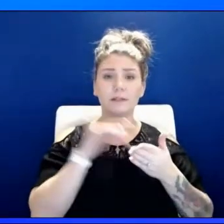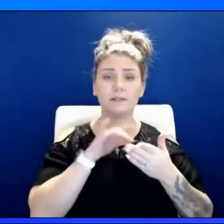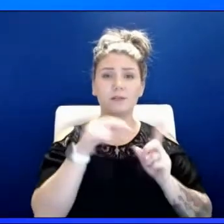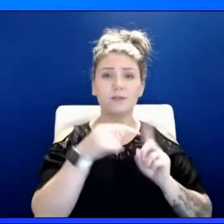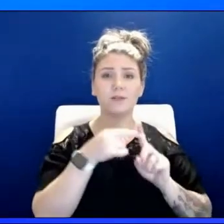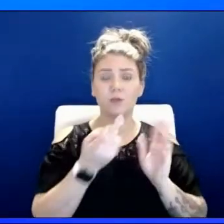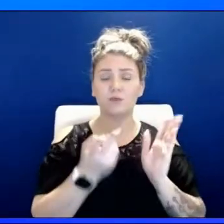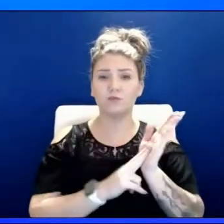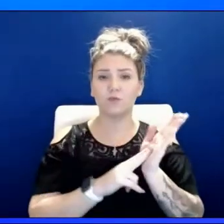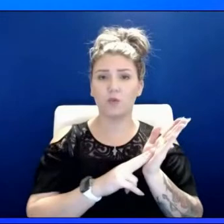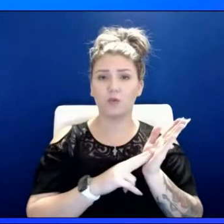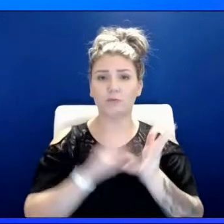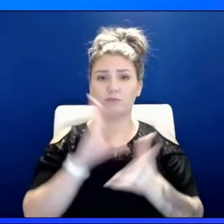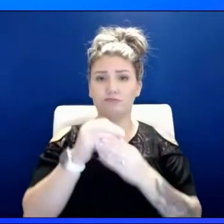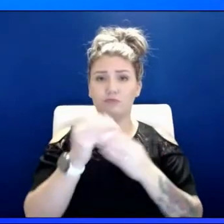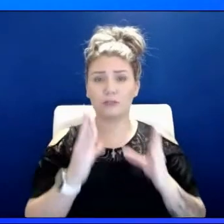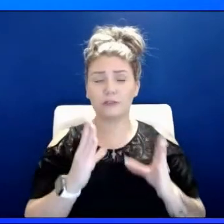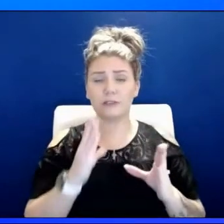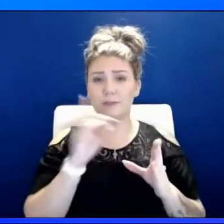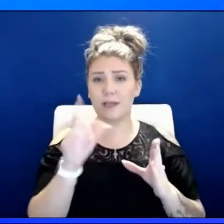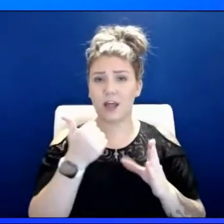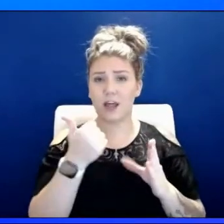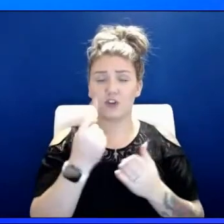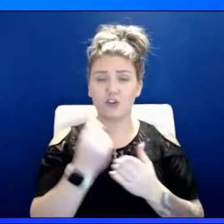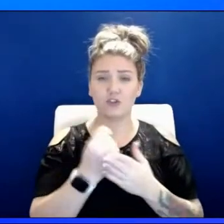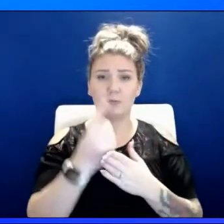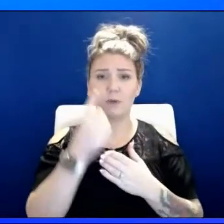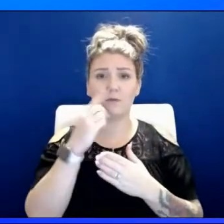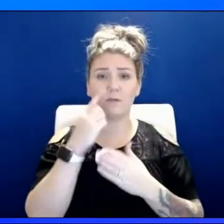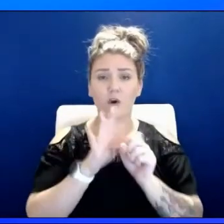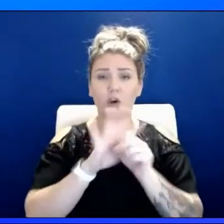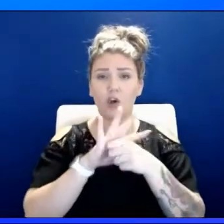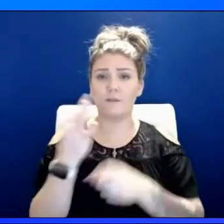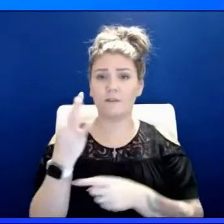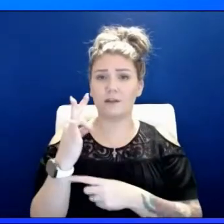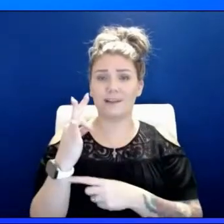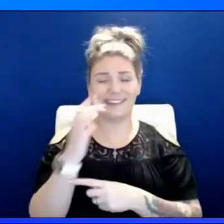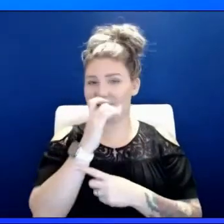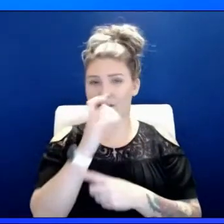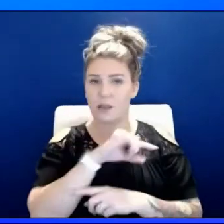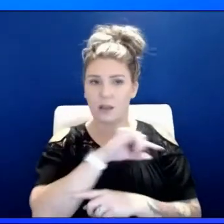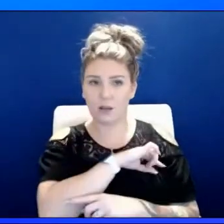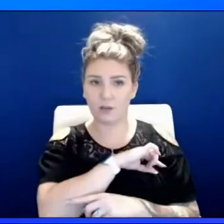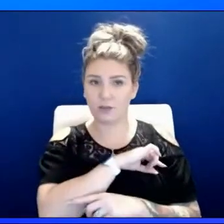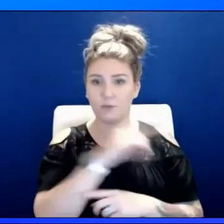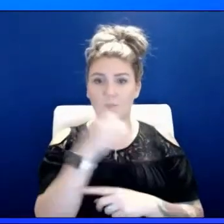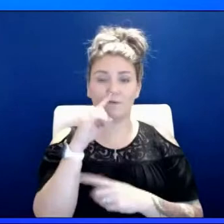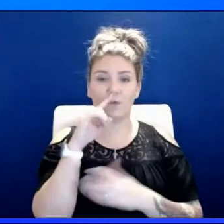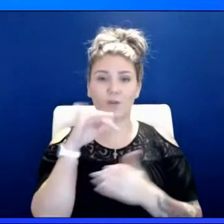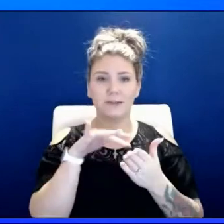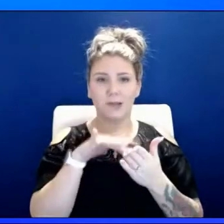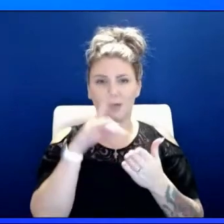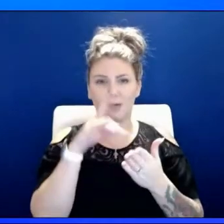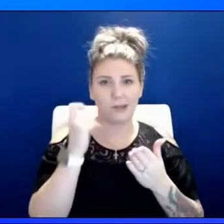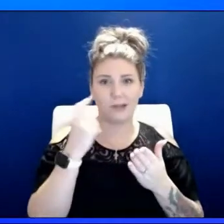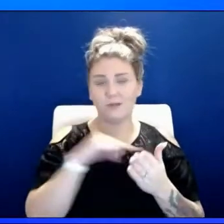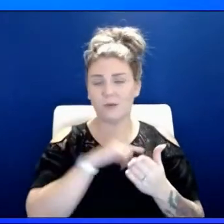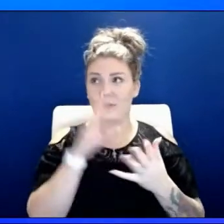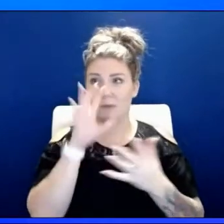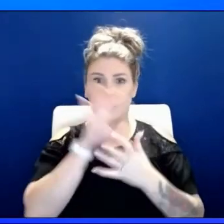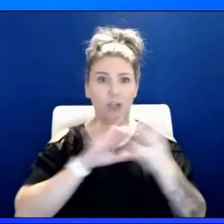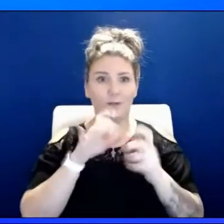if you're on another treatment for COVID-19, you will not be eligible for that trial, because otherwise we would be confused by the